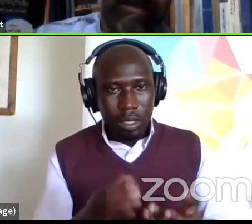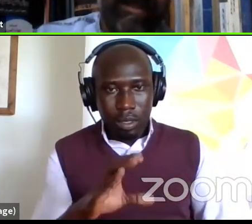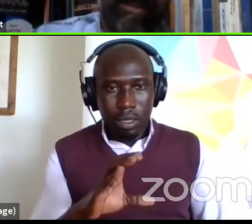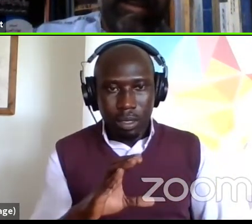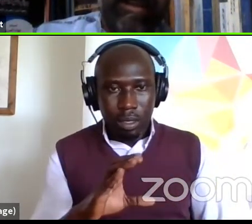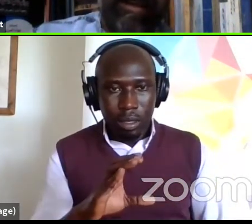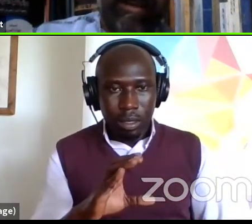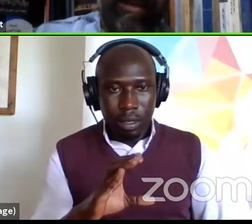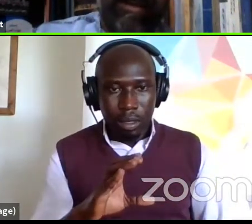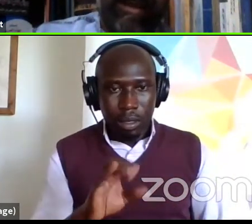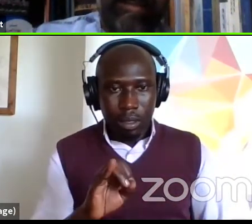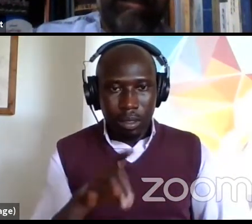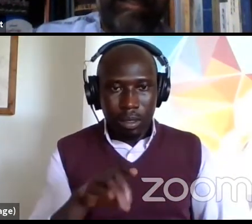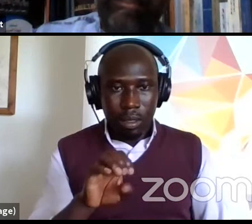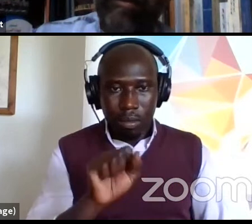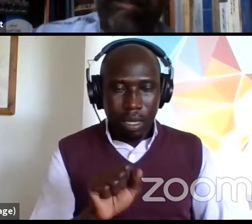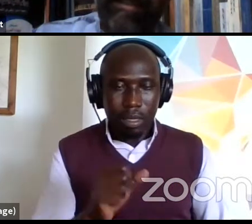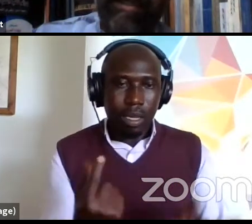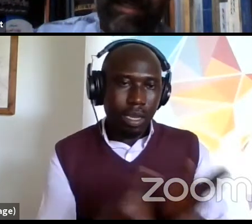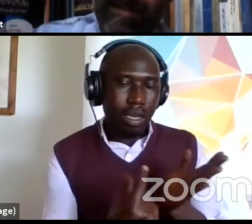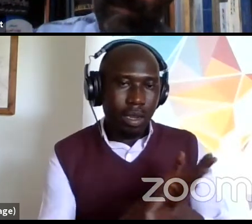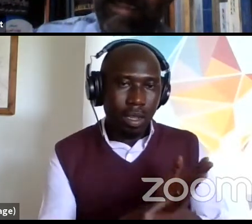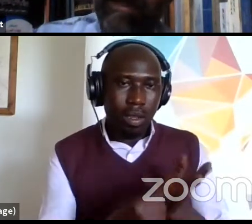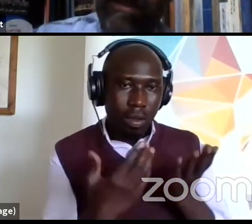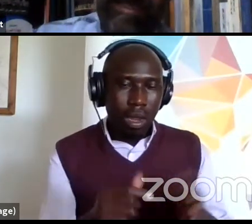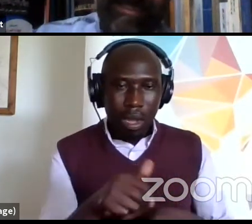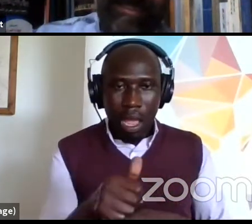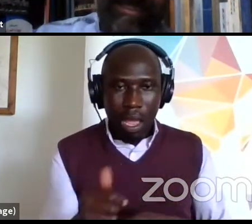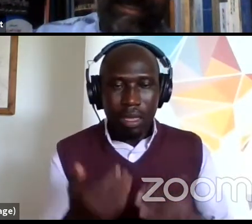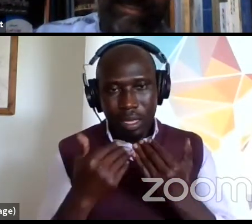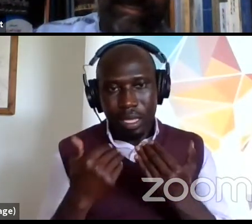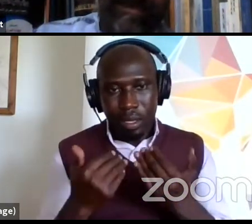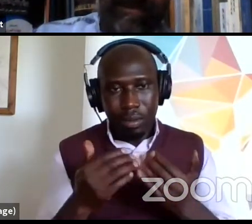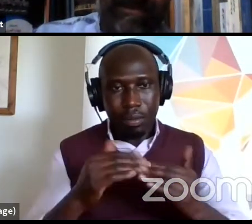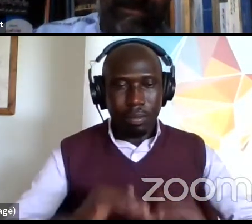organizers. And see you in another session. Thank you.